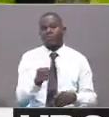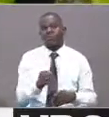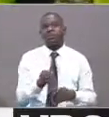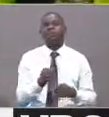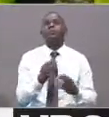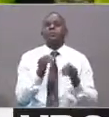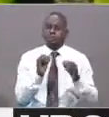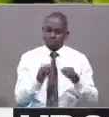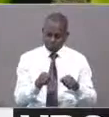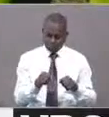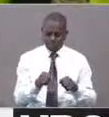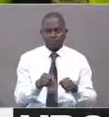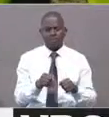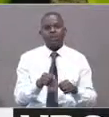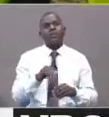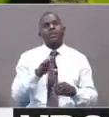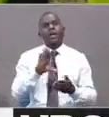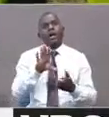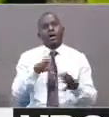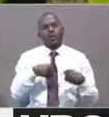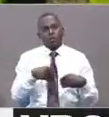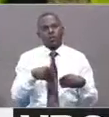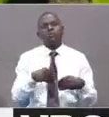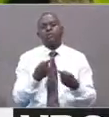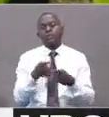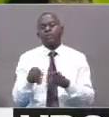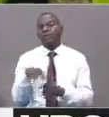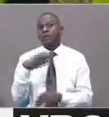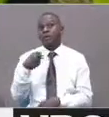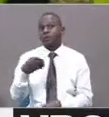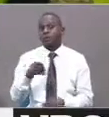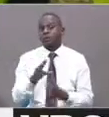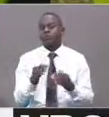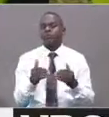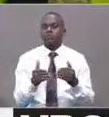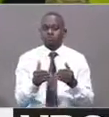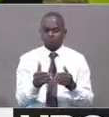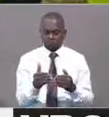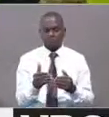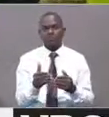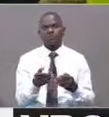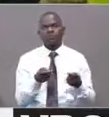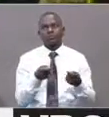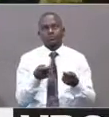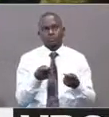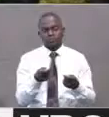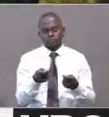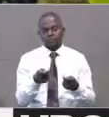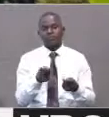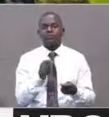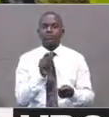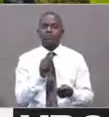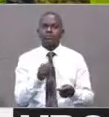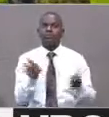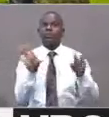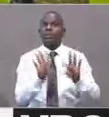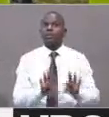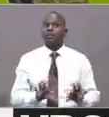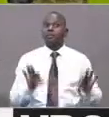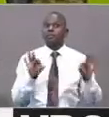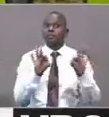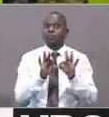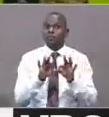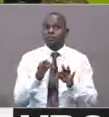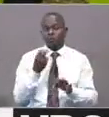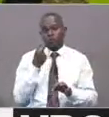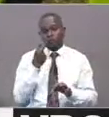So you have to already adapt and plant different crops, as well as a question of the water. So I think this is very important when we see